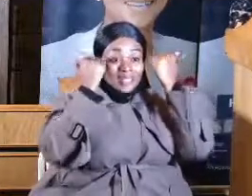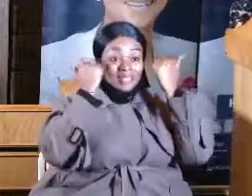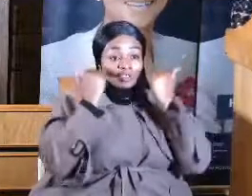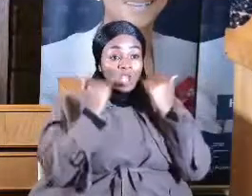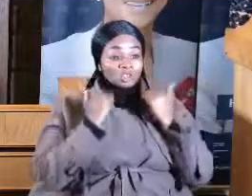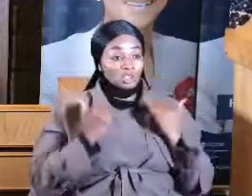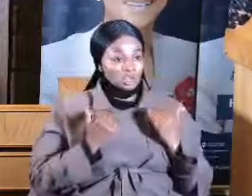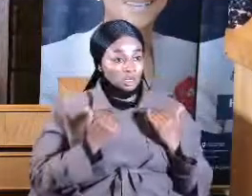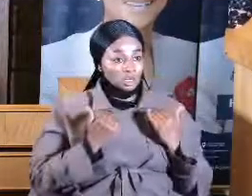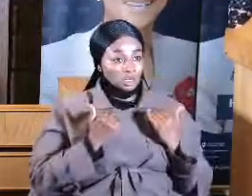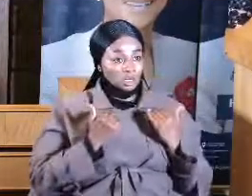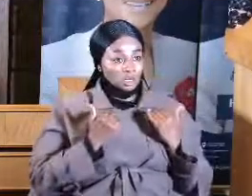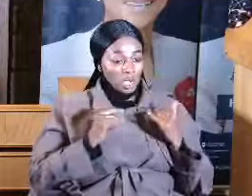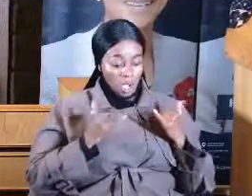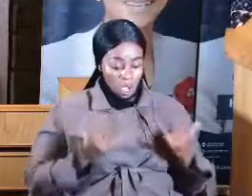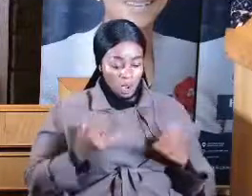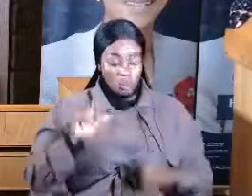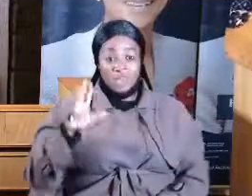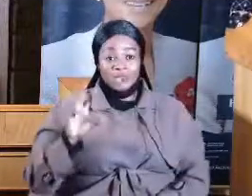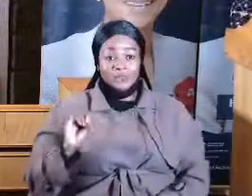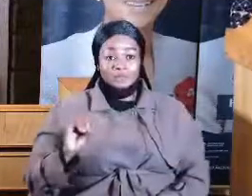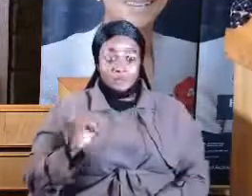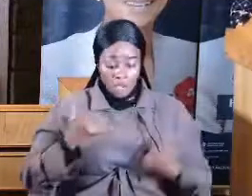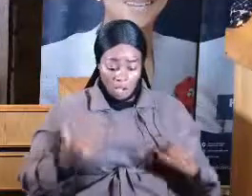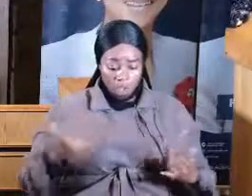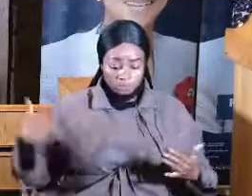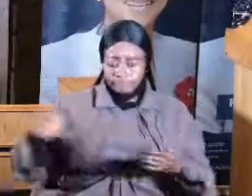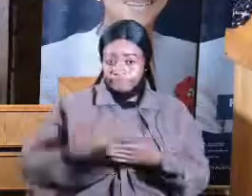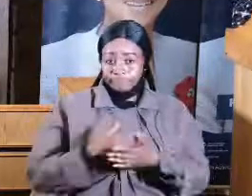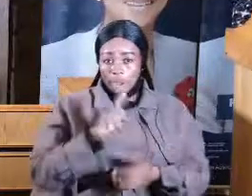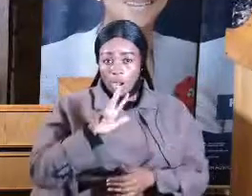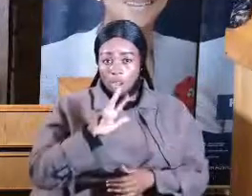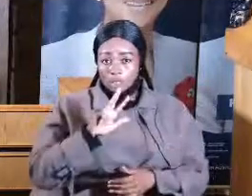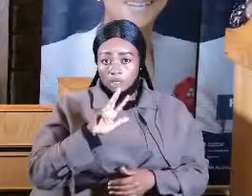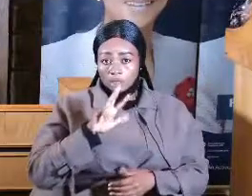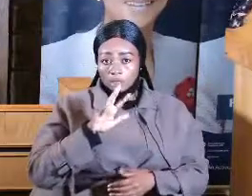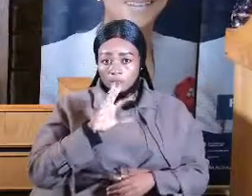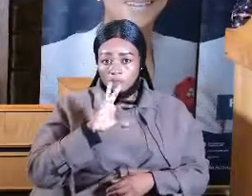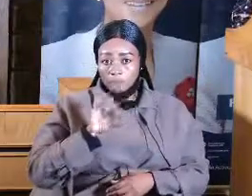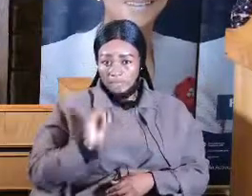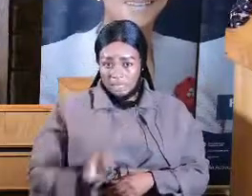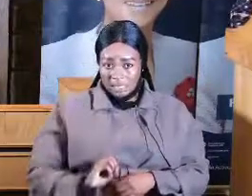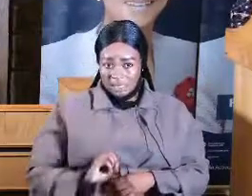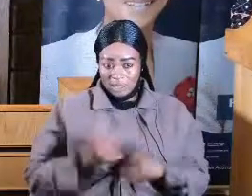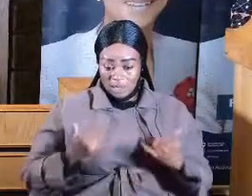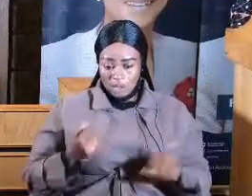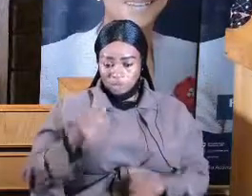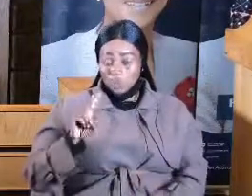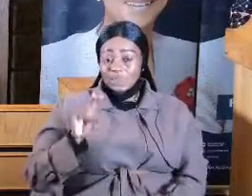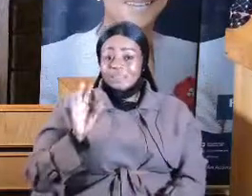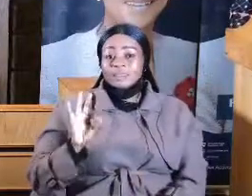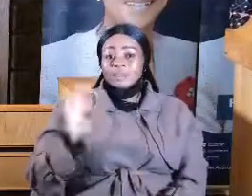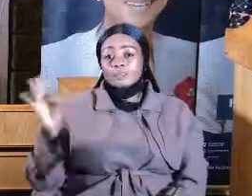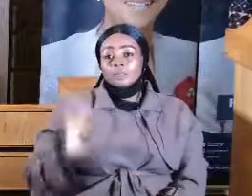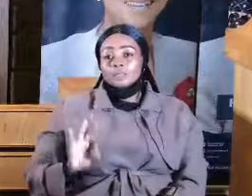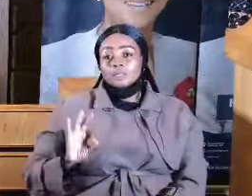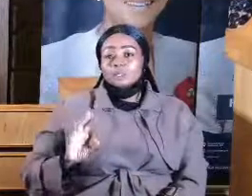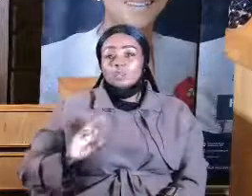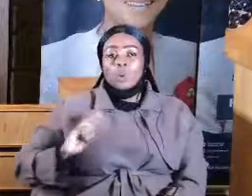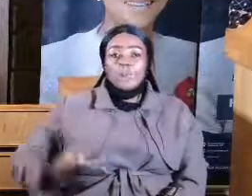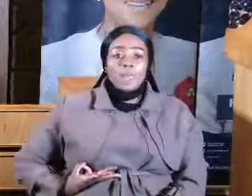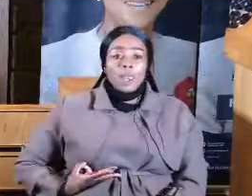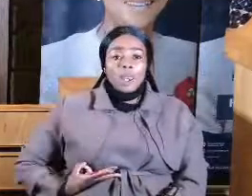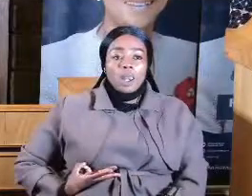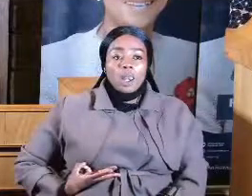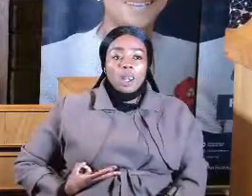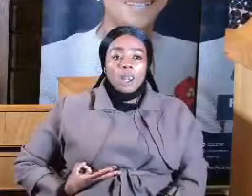of 90%, as at 1994, only 23% of judges in the whole South Africa were women.